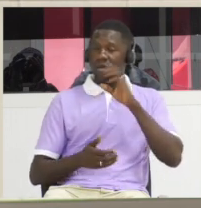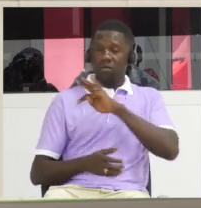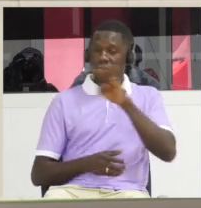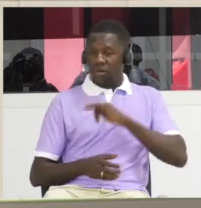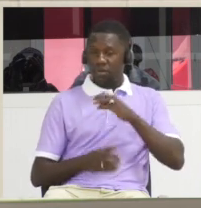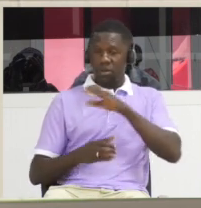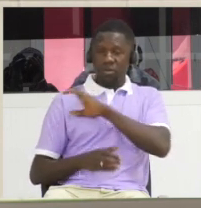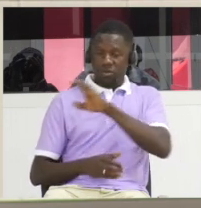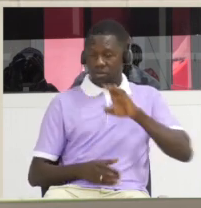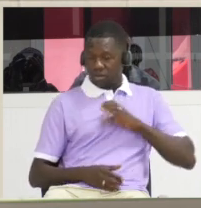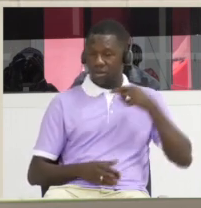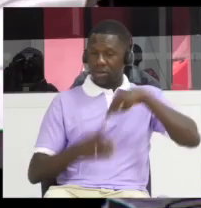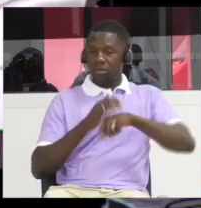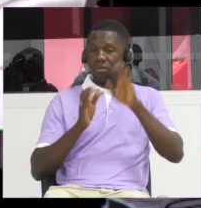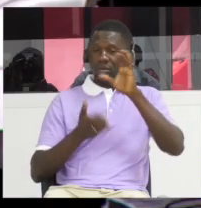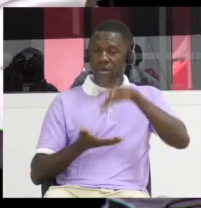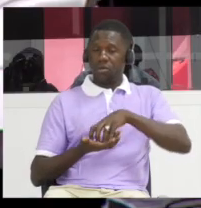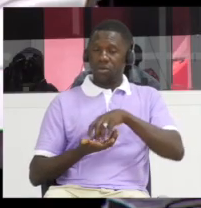For how long did you remain there?